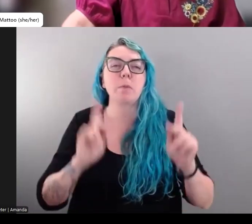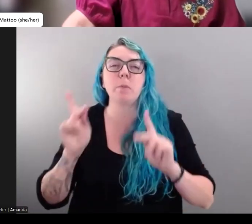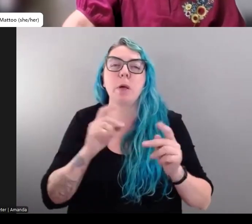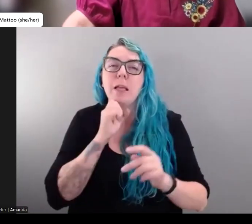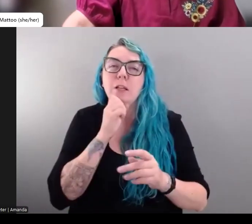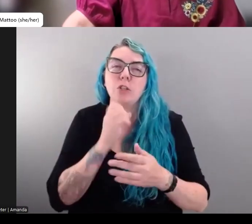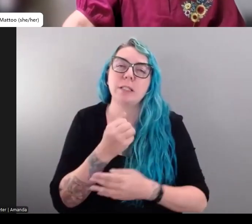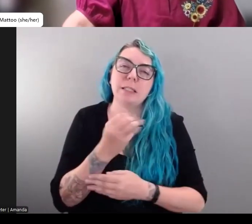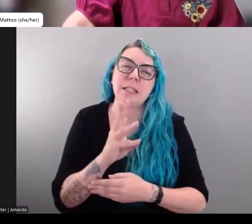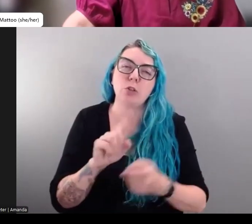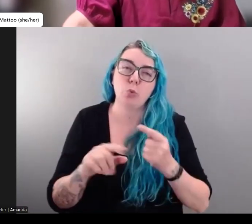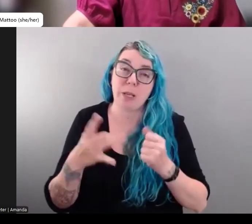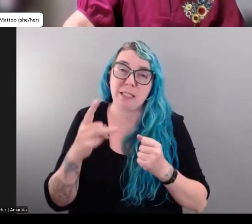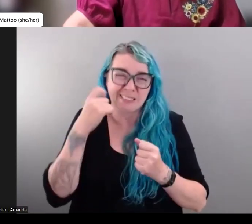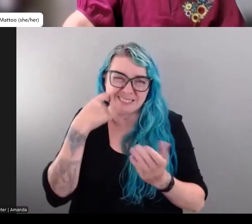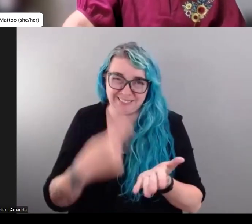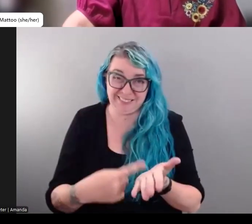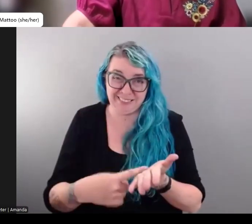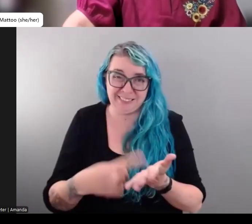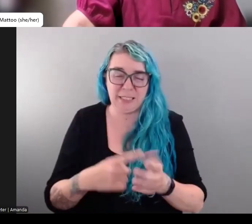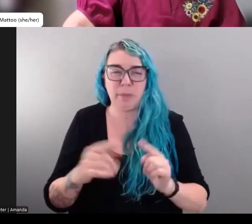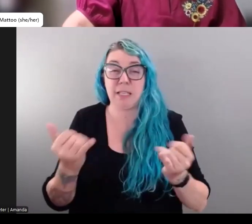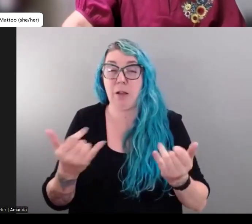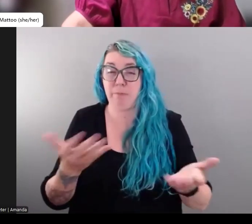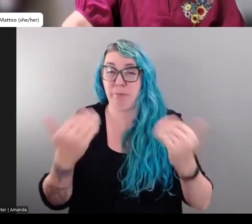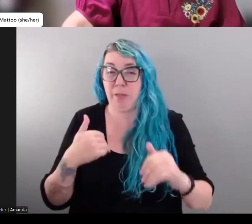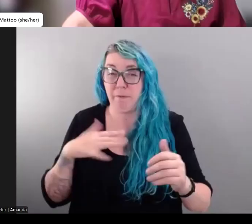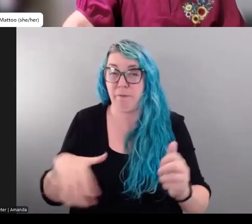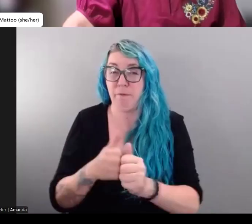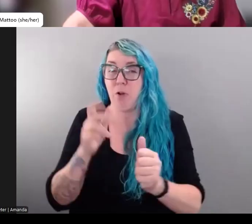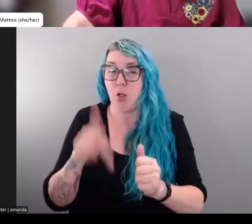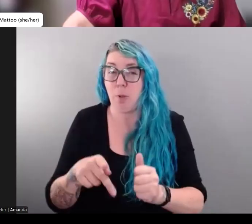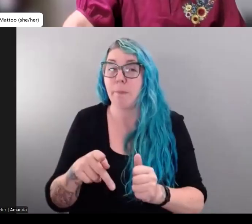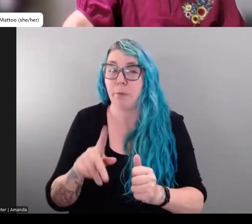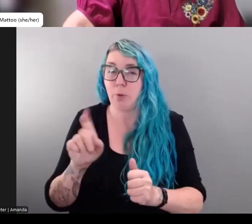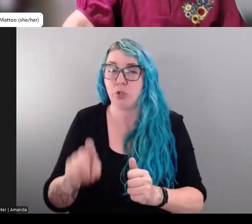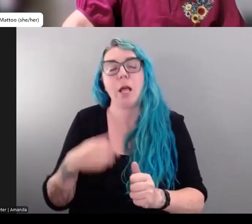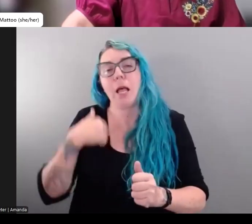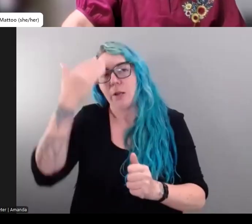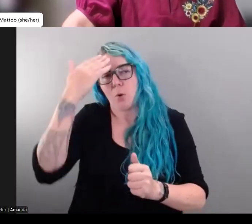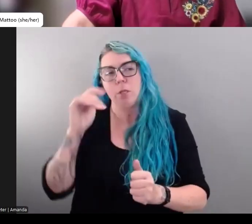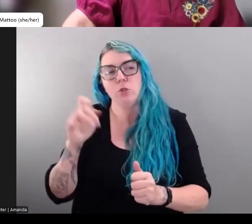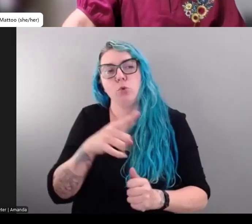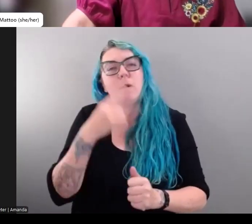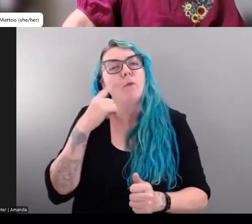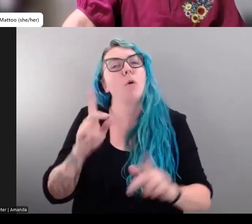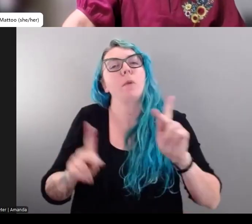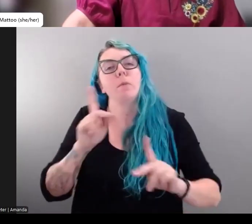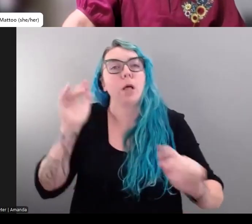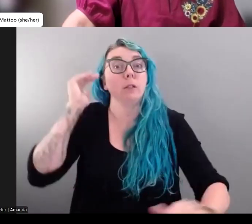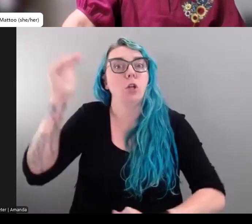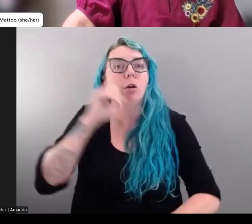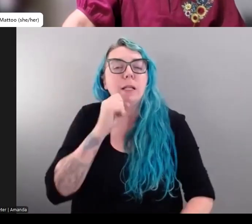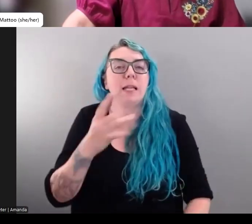another question here. I understand that this tool is meant for those 18 and older, but I wondered if it could be used in cases of